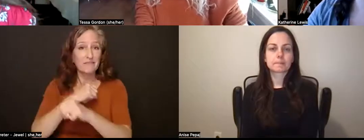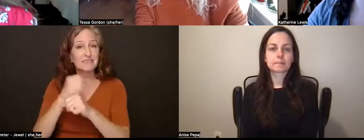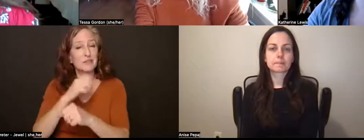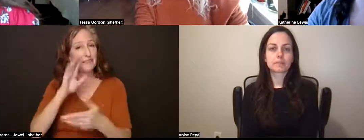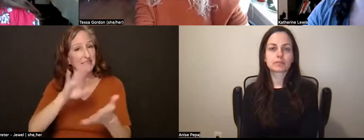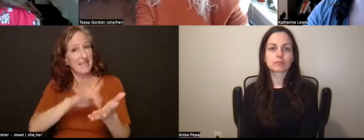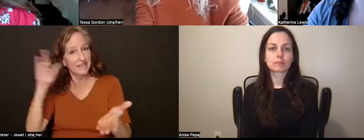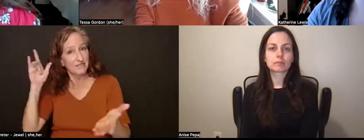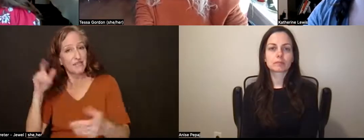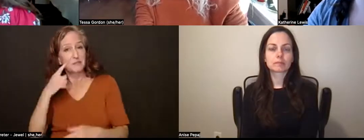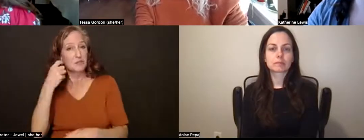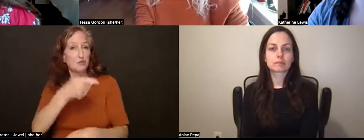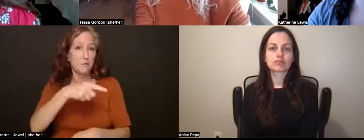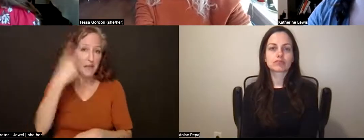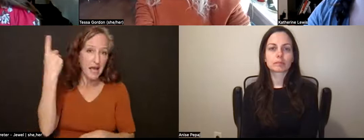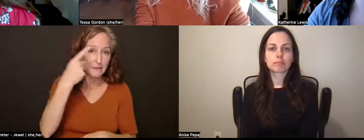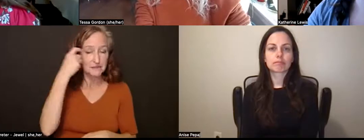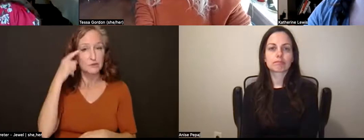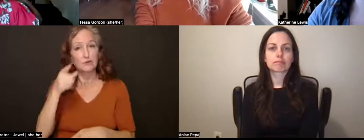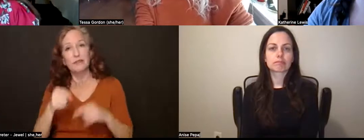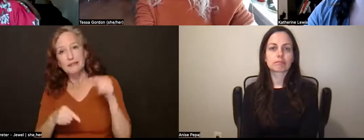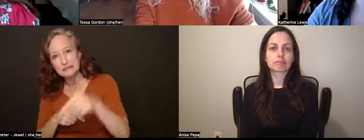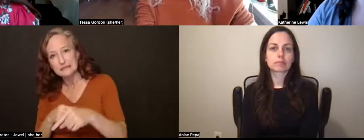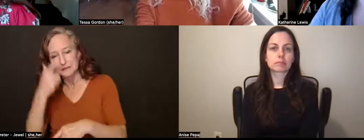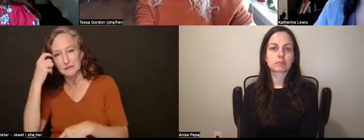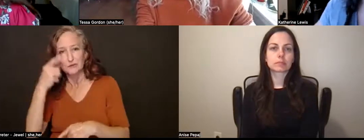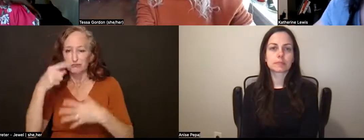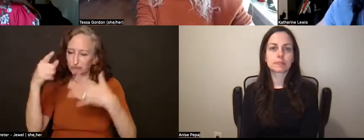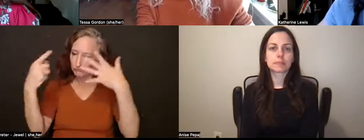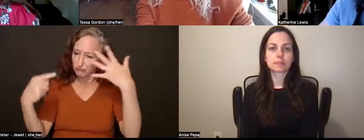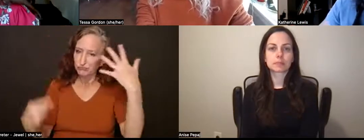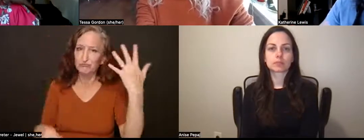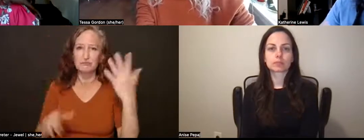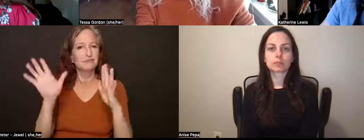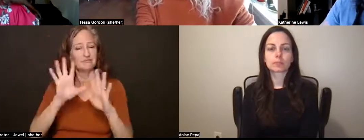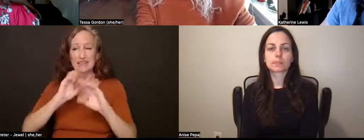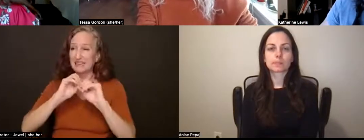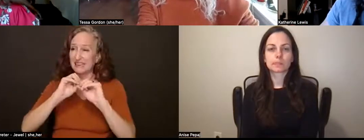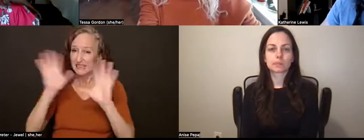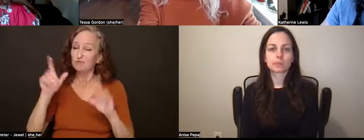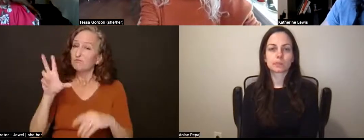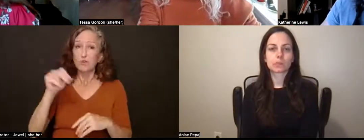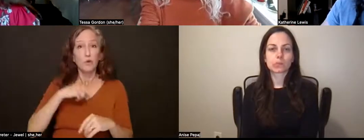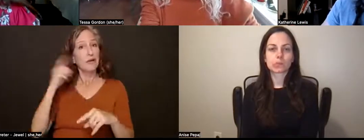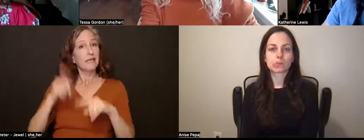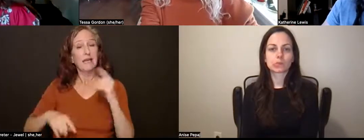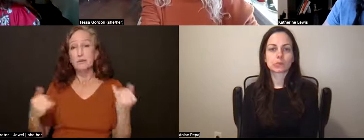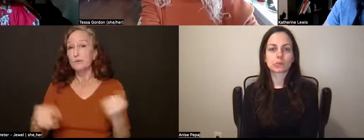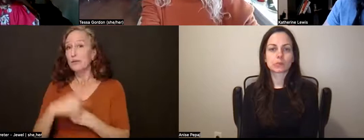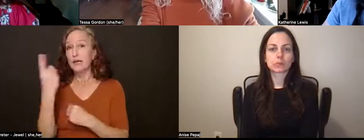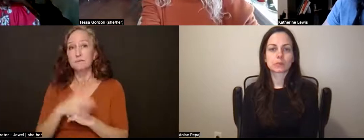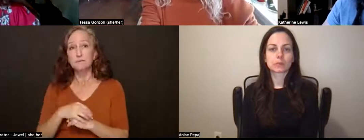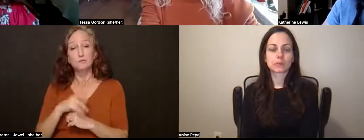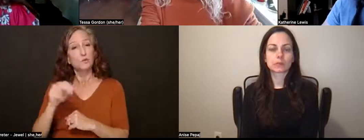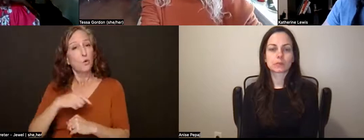because you're Black, because you're this, because you're this. And we just have to become clear about saying, no, I can't today. No, I won't take